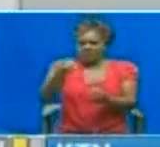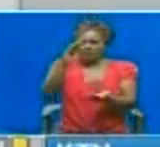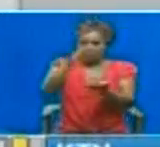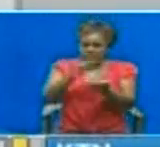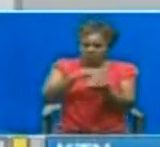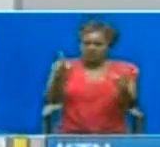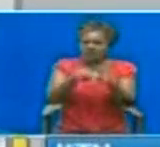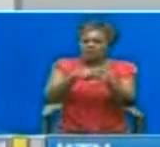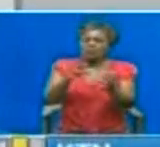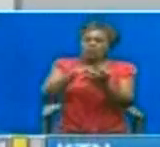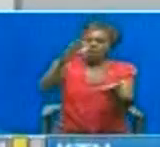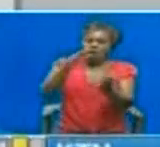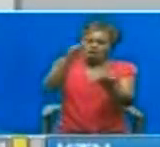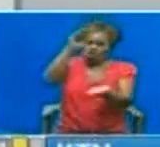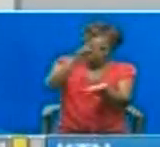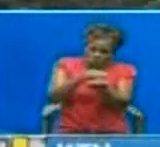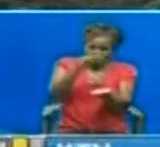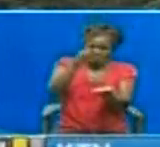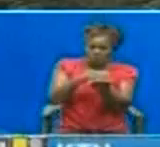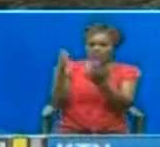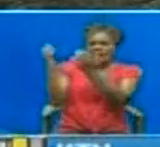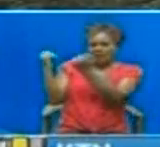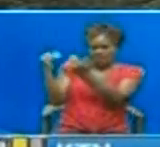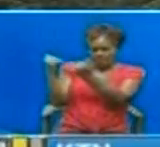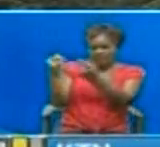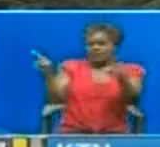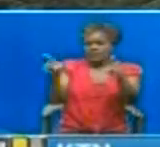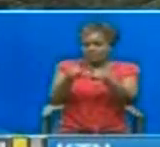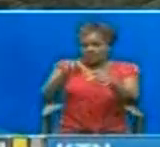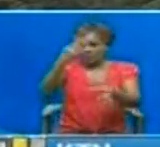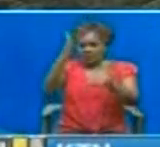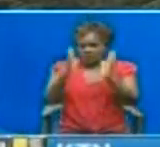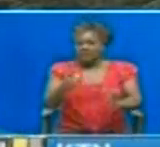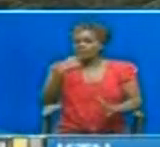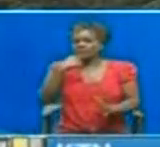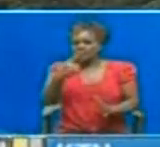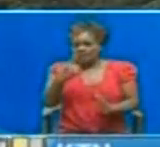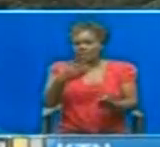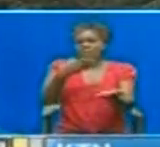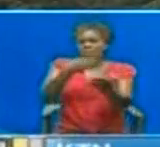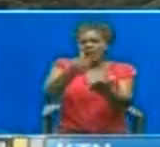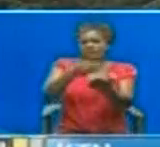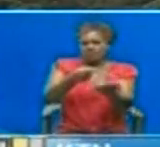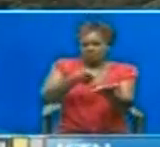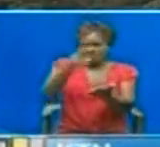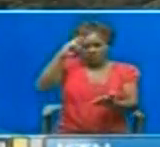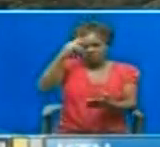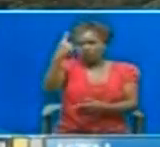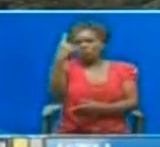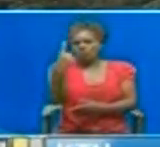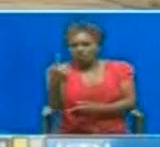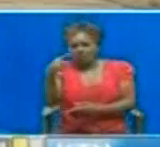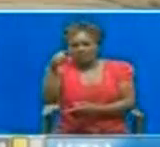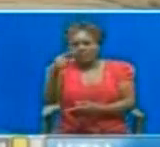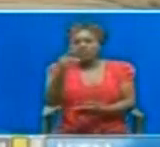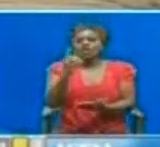expectations of a larger drop going forward. Analysts point out that the robust growth in money supply is one of the reasons that have